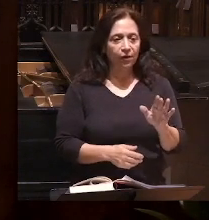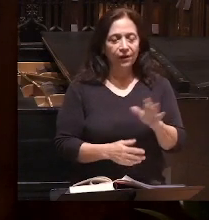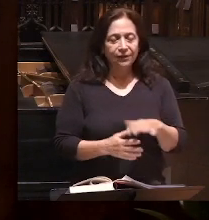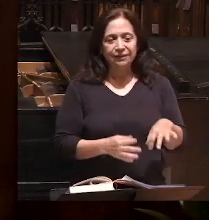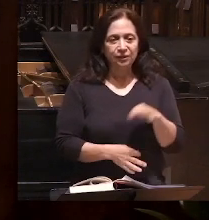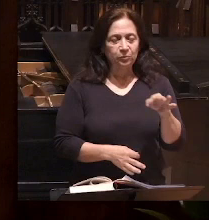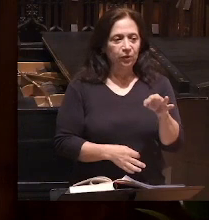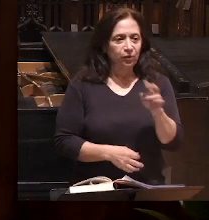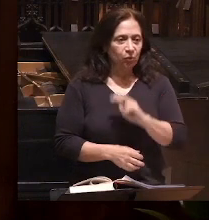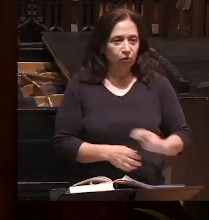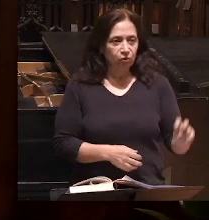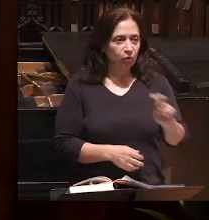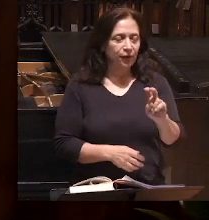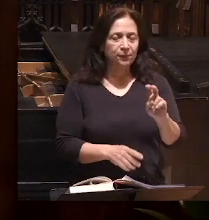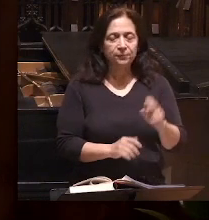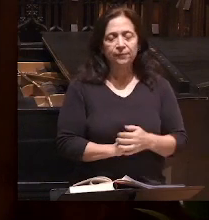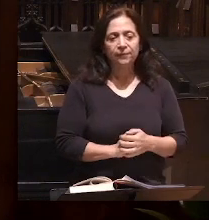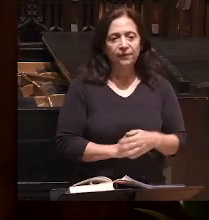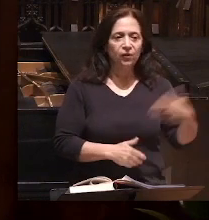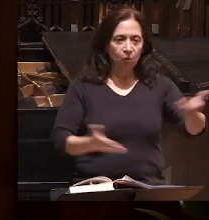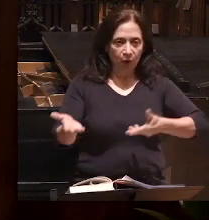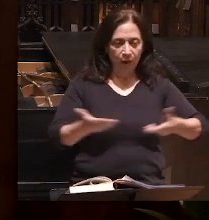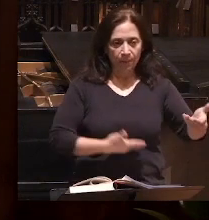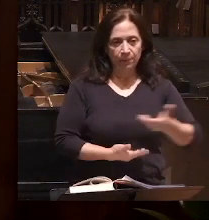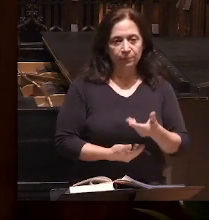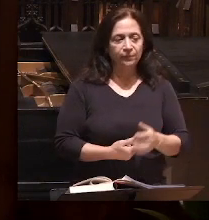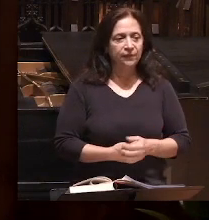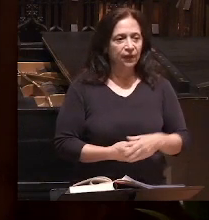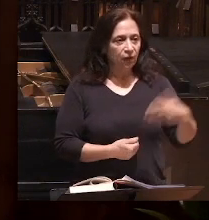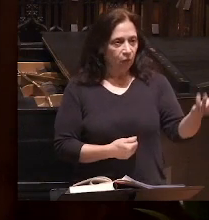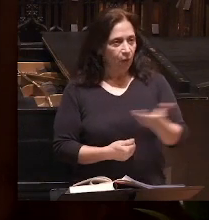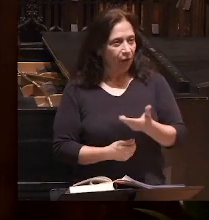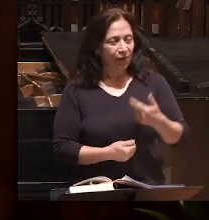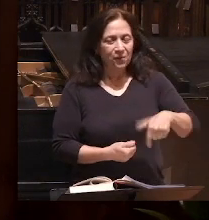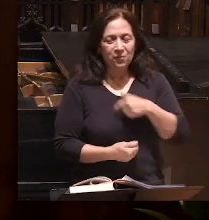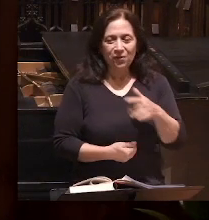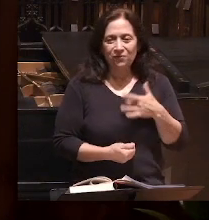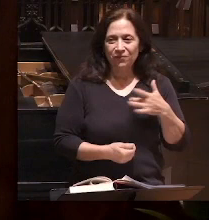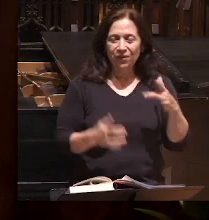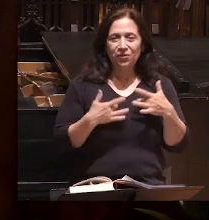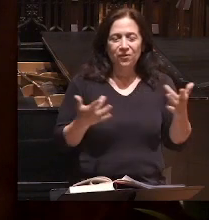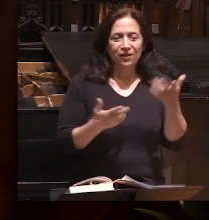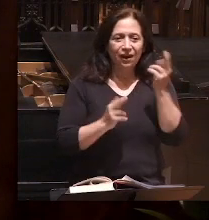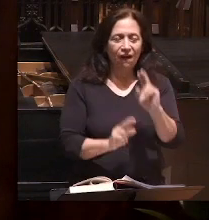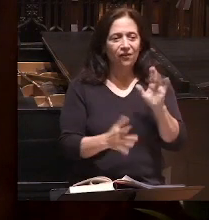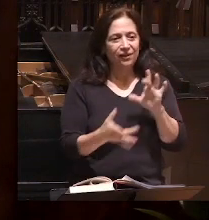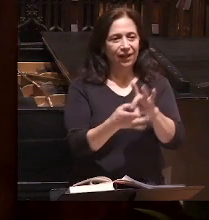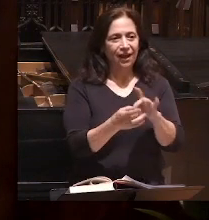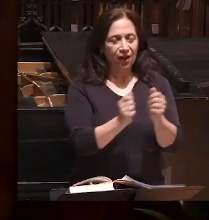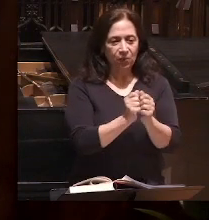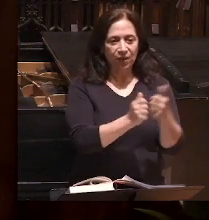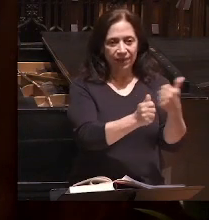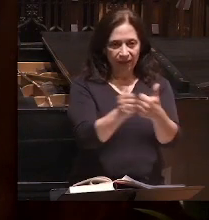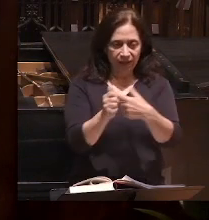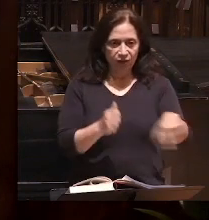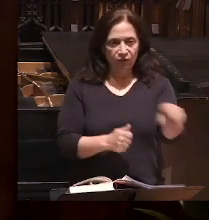journey, we say welcome. Welcome. We are thrilled and honored to connect with each and